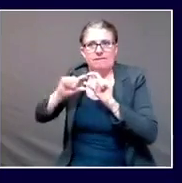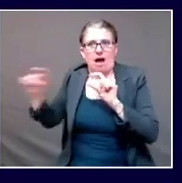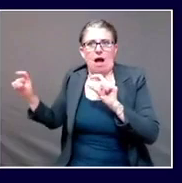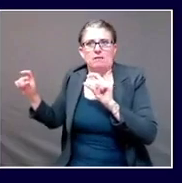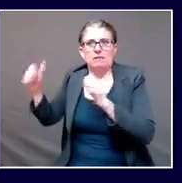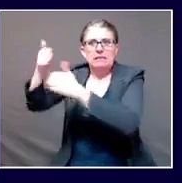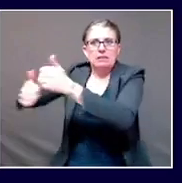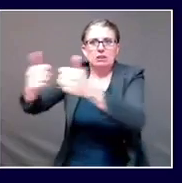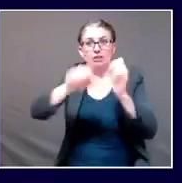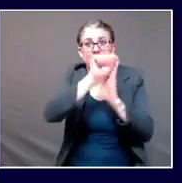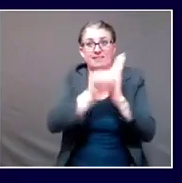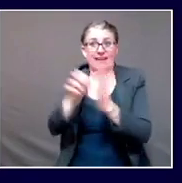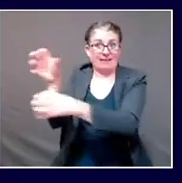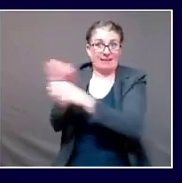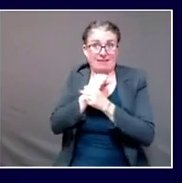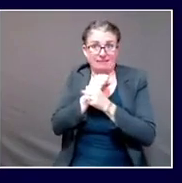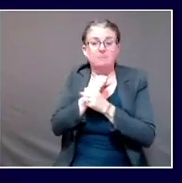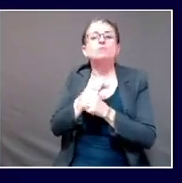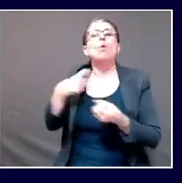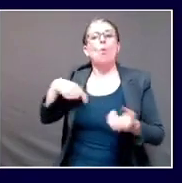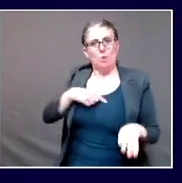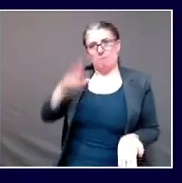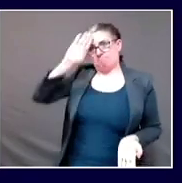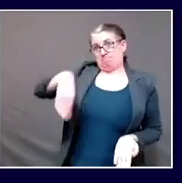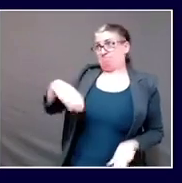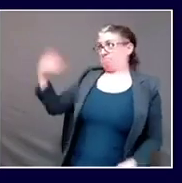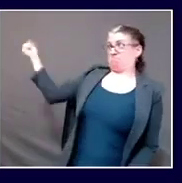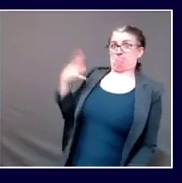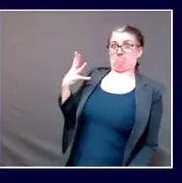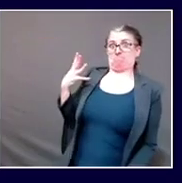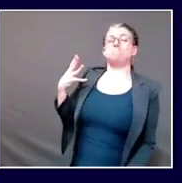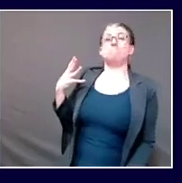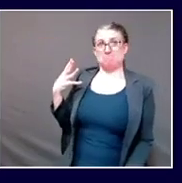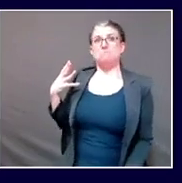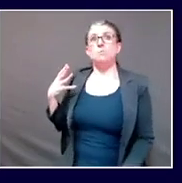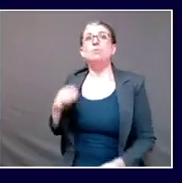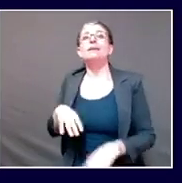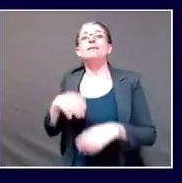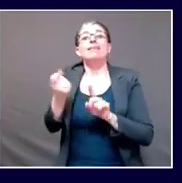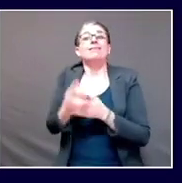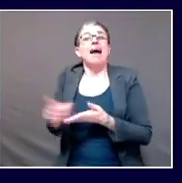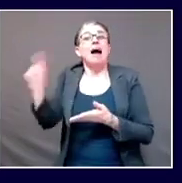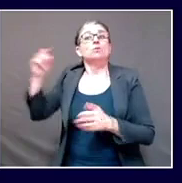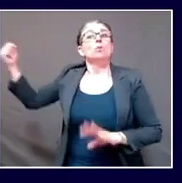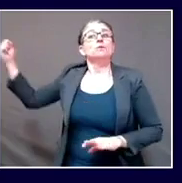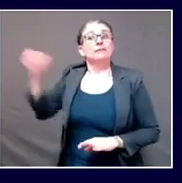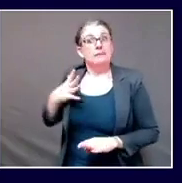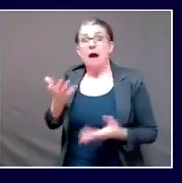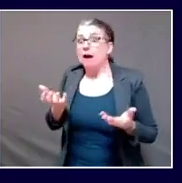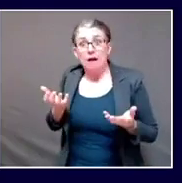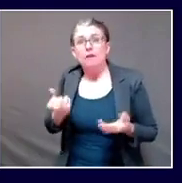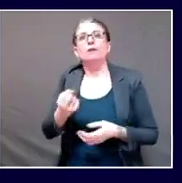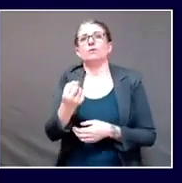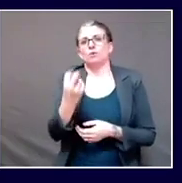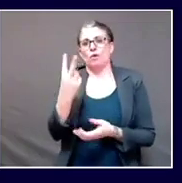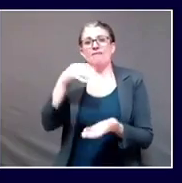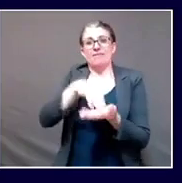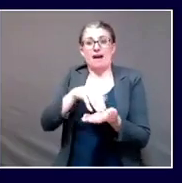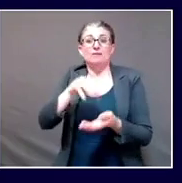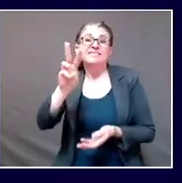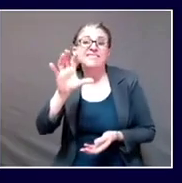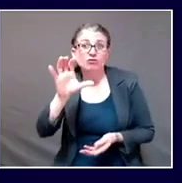we submitted an order for 12,675 individual